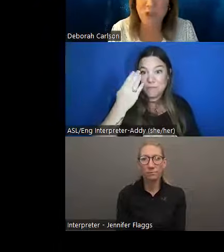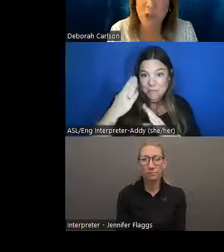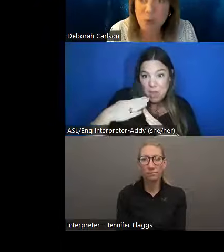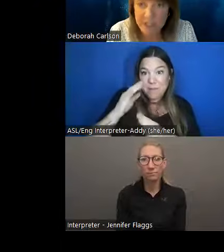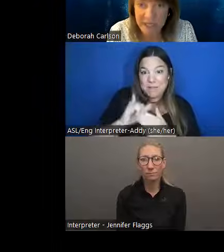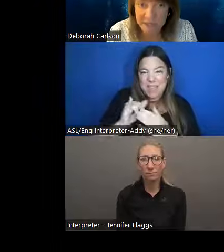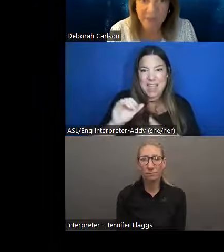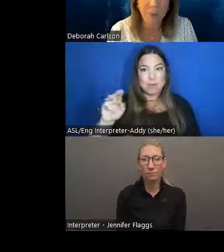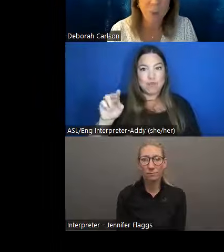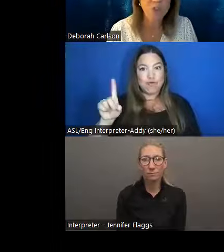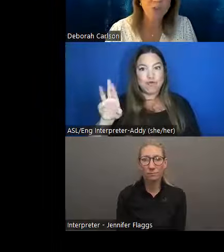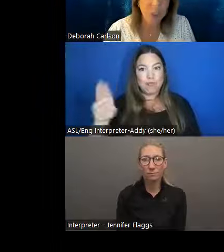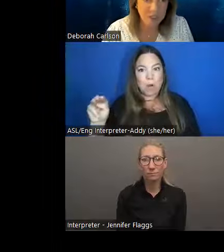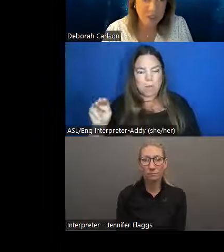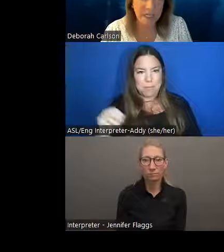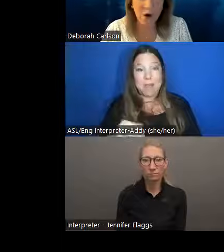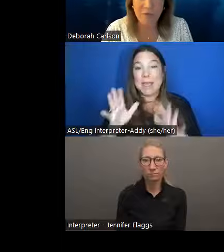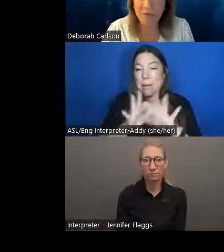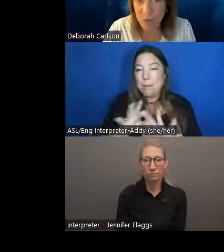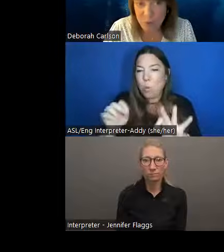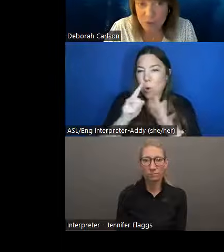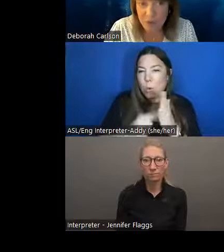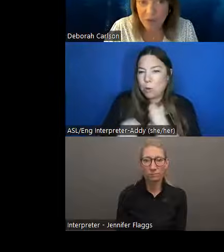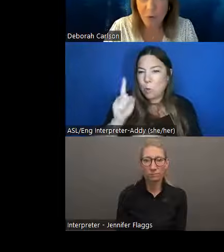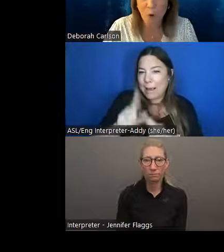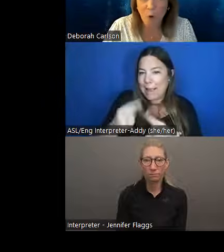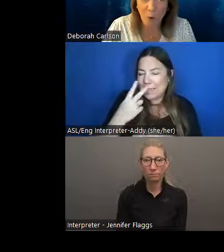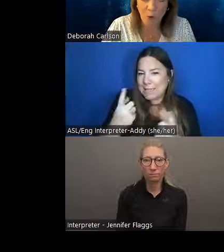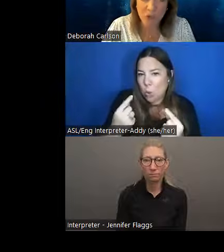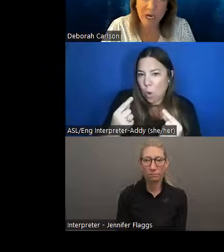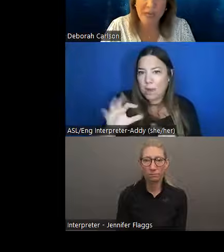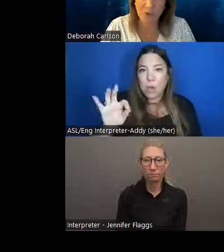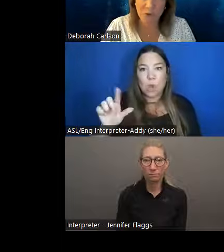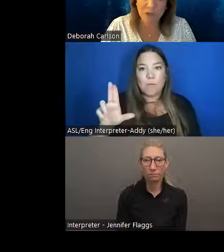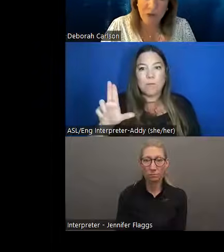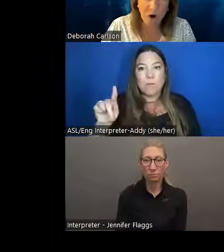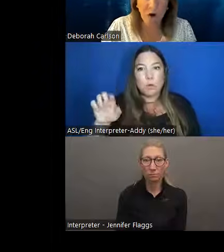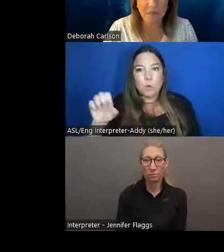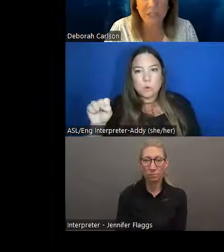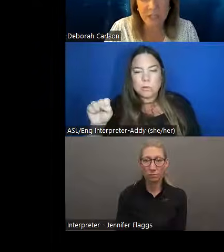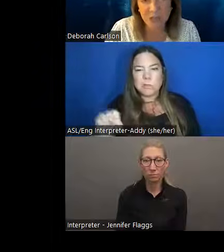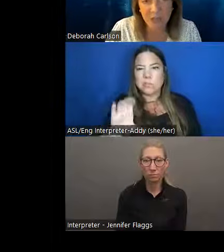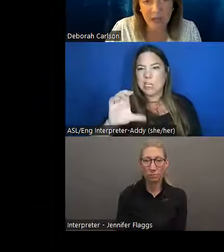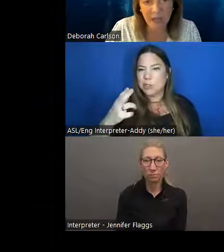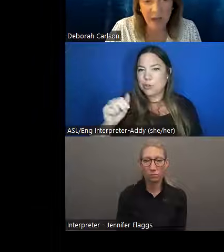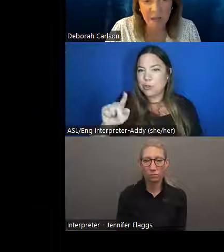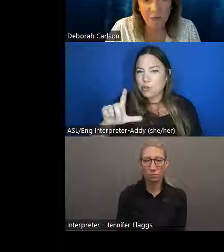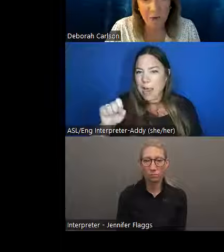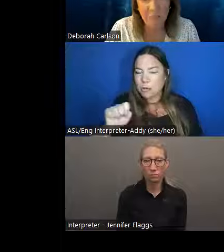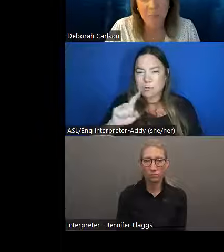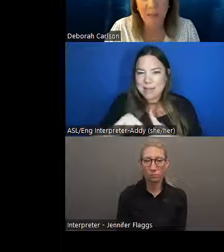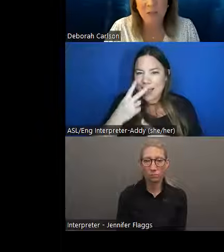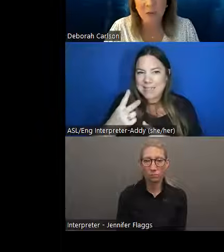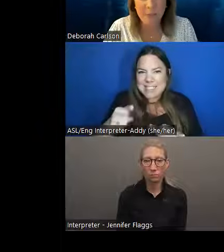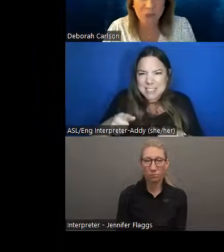of what you don't see. What you don't see are flutes or channels carved into that column